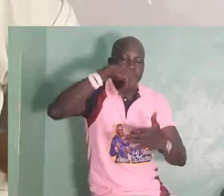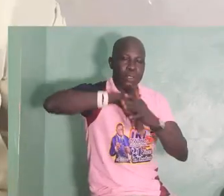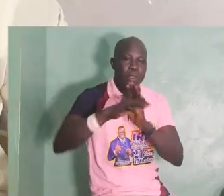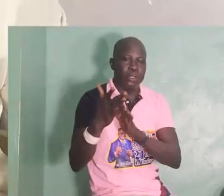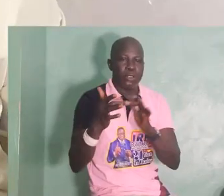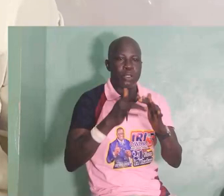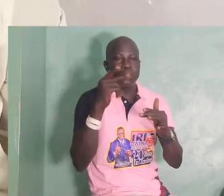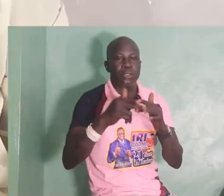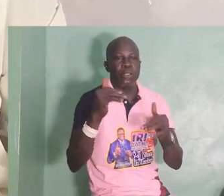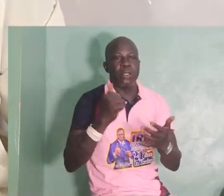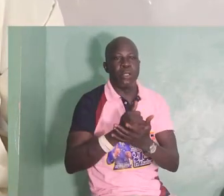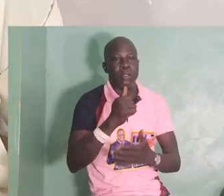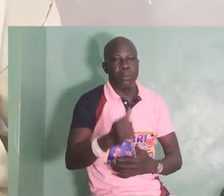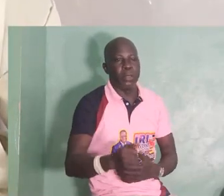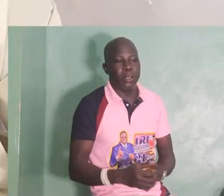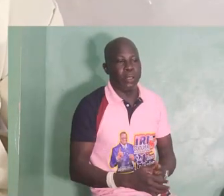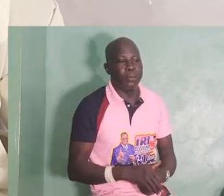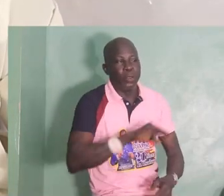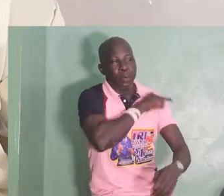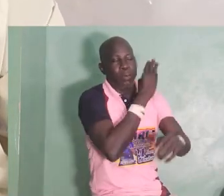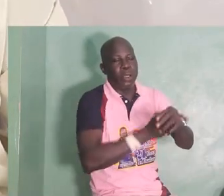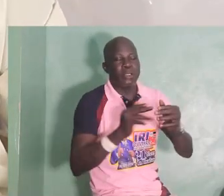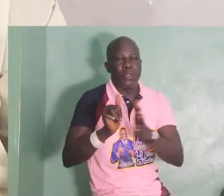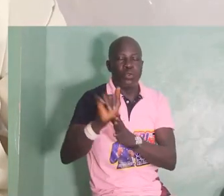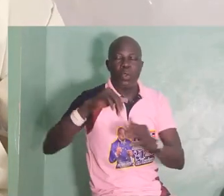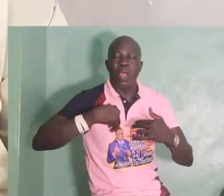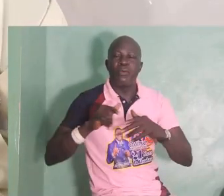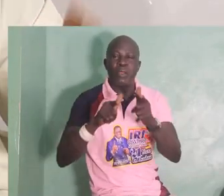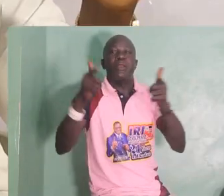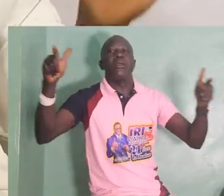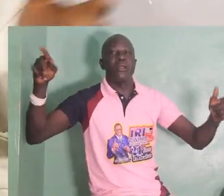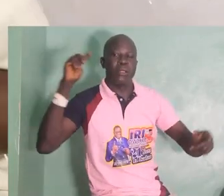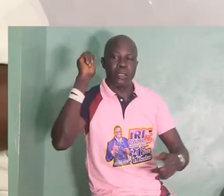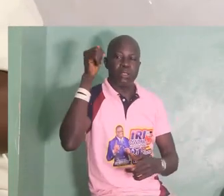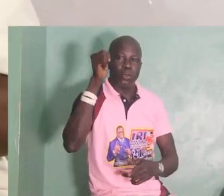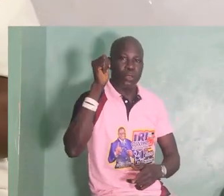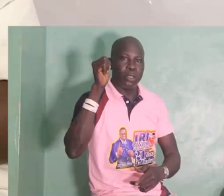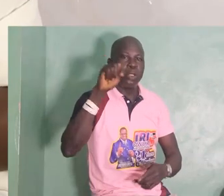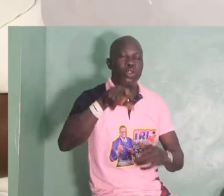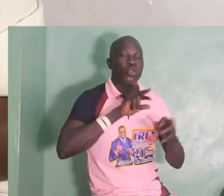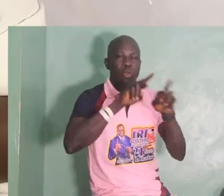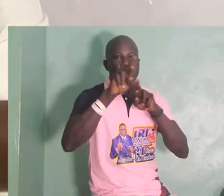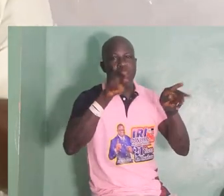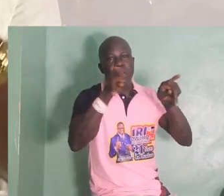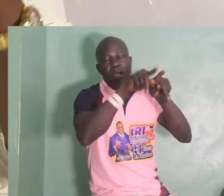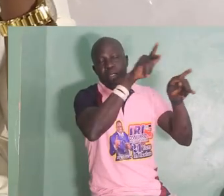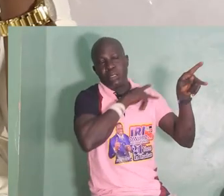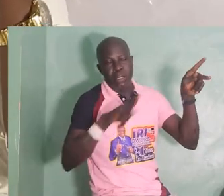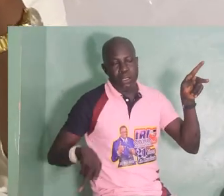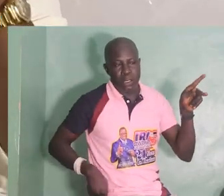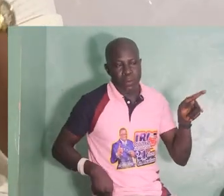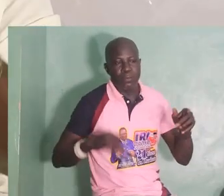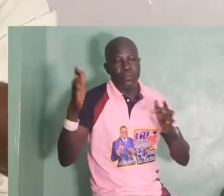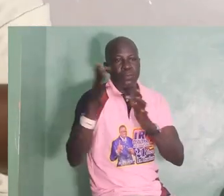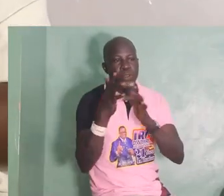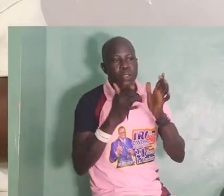We have testimony in Jesus' name. In the mighty name of Jesus. One year in la. We have a great testimony. One year in la. Amen. The rain has